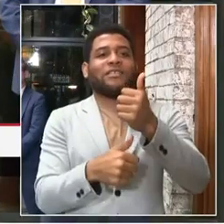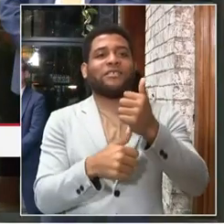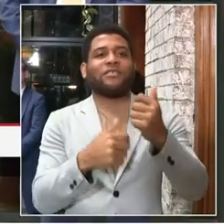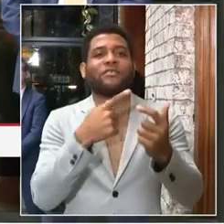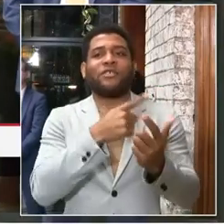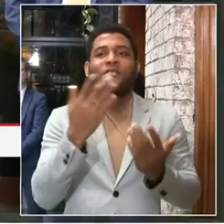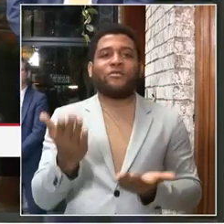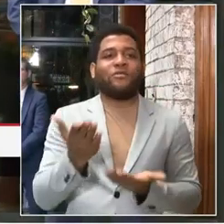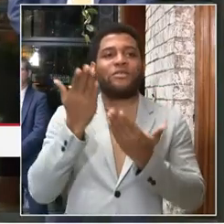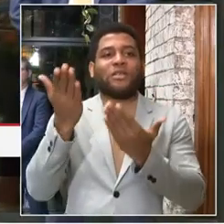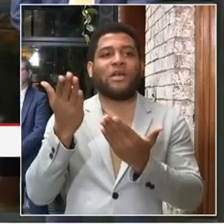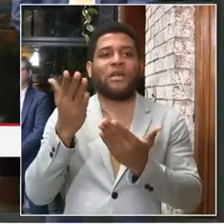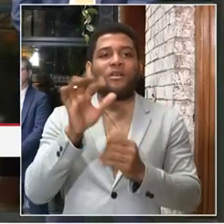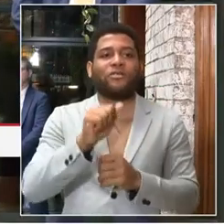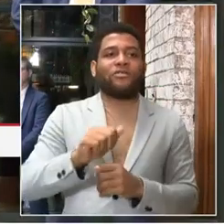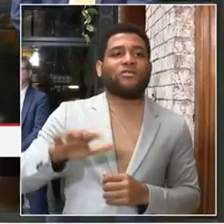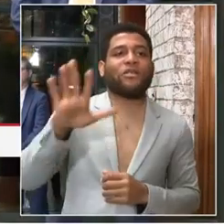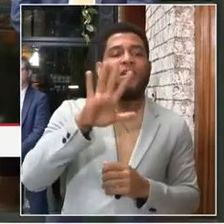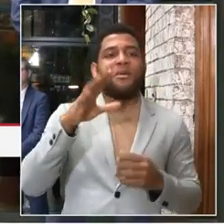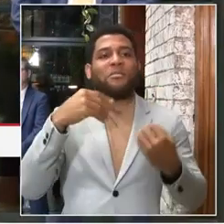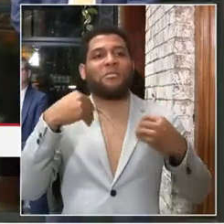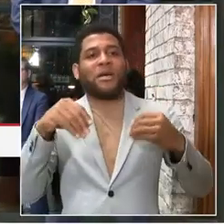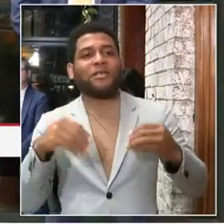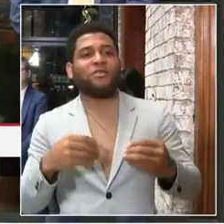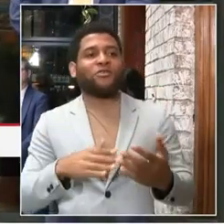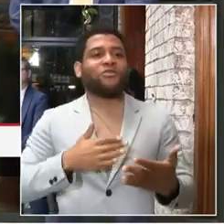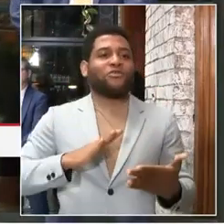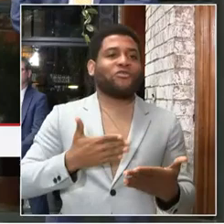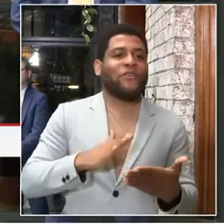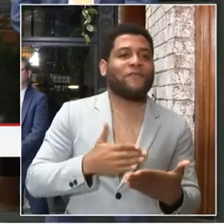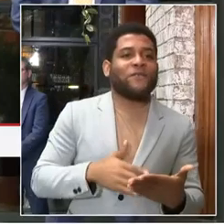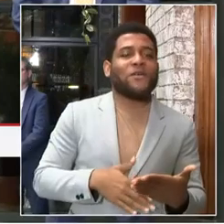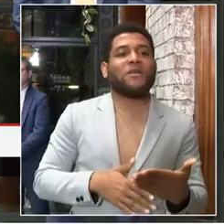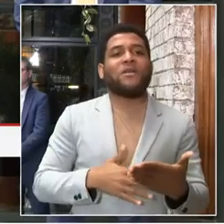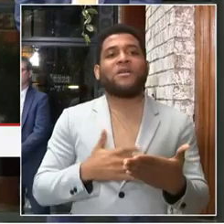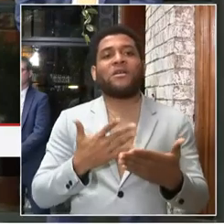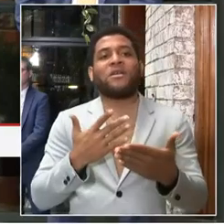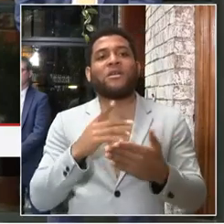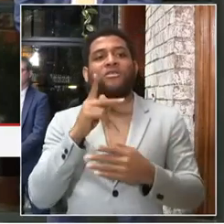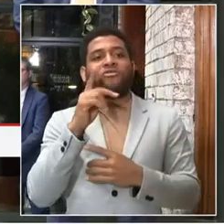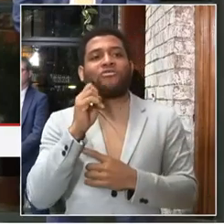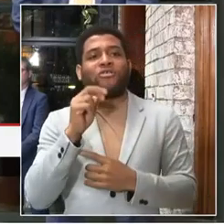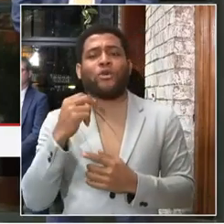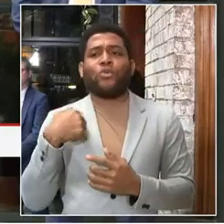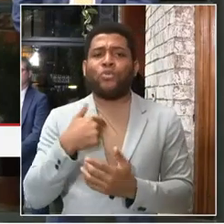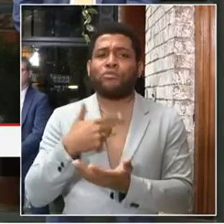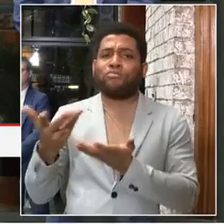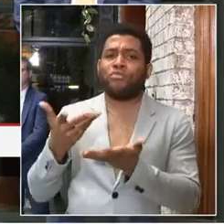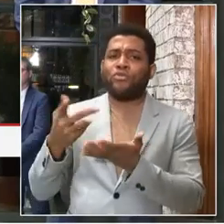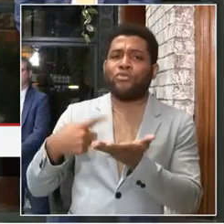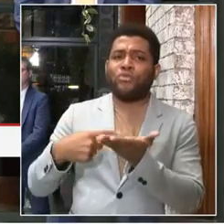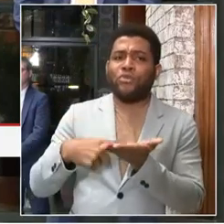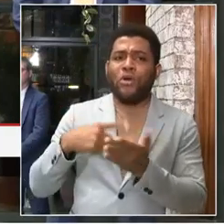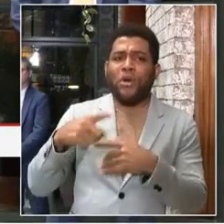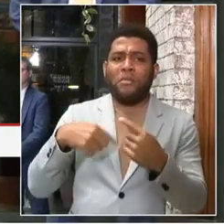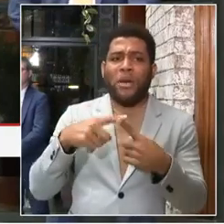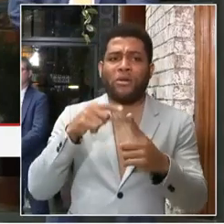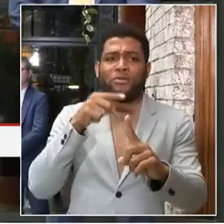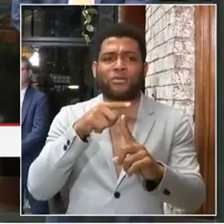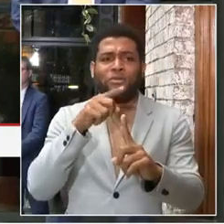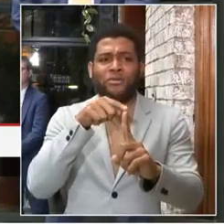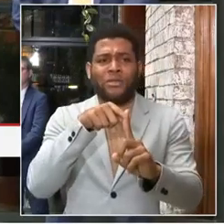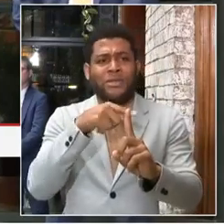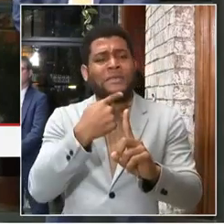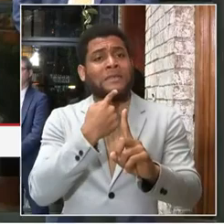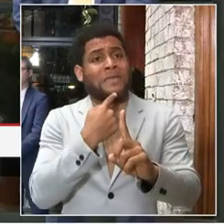what Chef Kevin Tien and I have spoken about, and that he had one at the Wharf. But he told me about it. Now a bunch of other chefs are